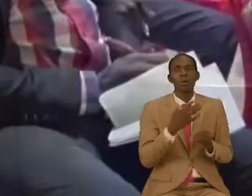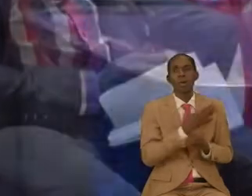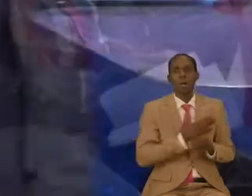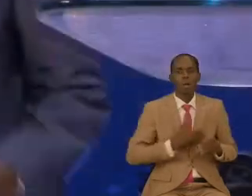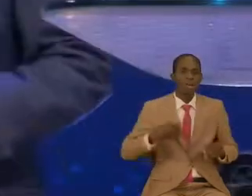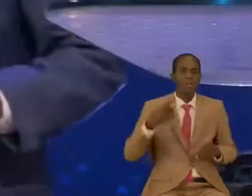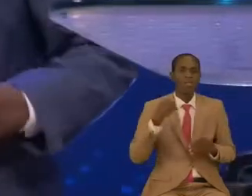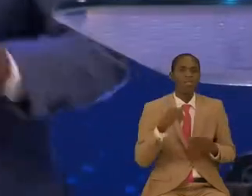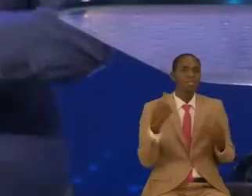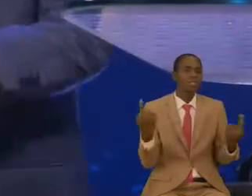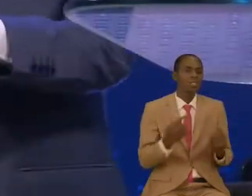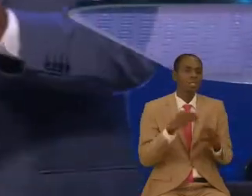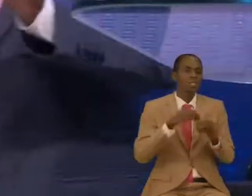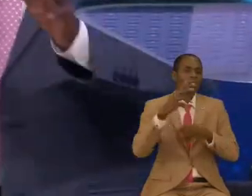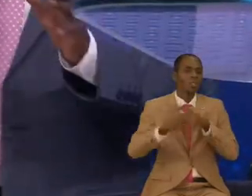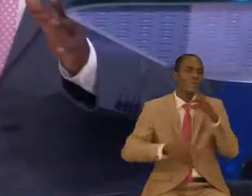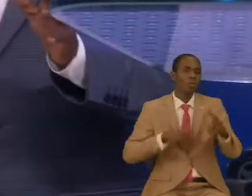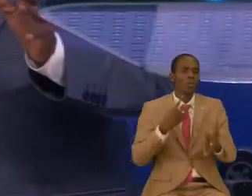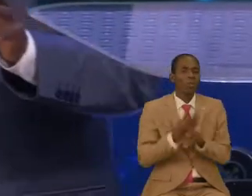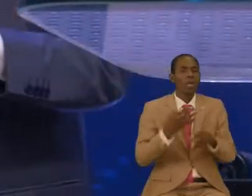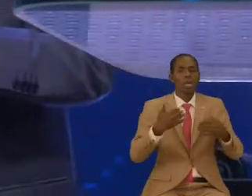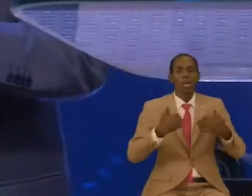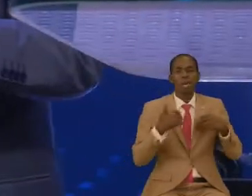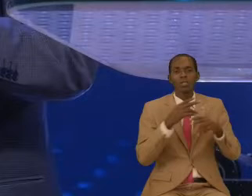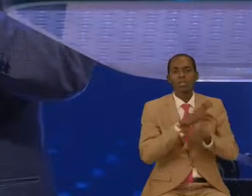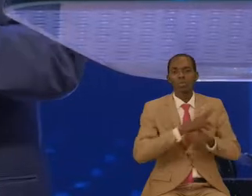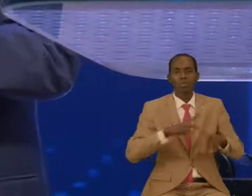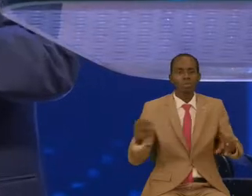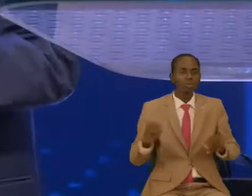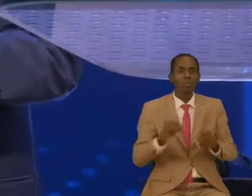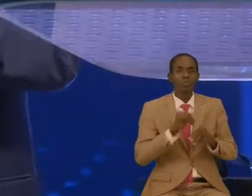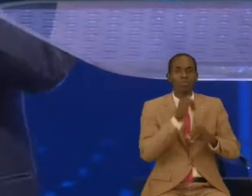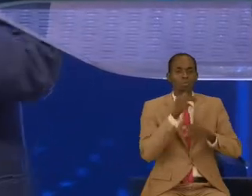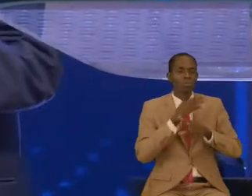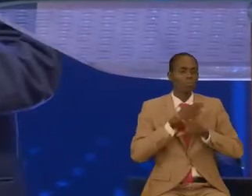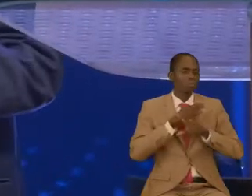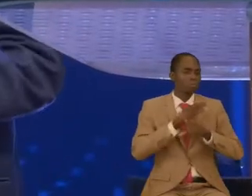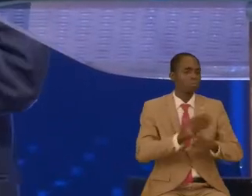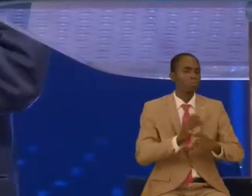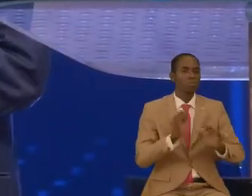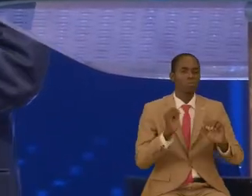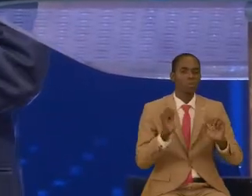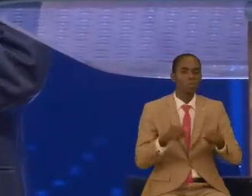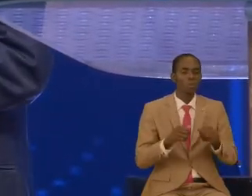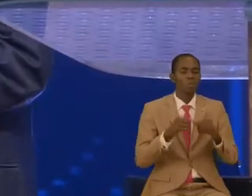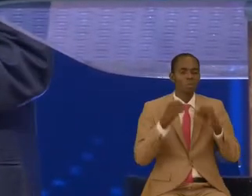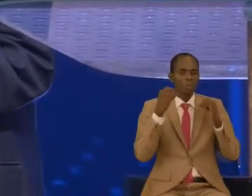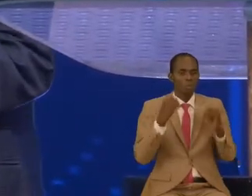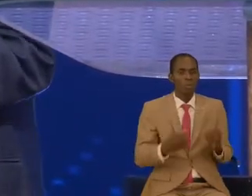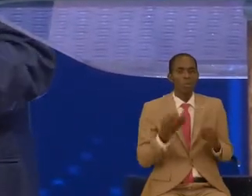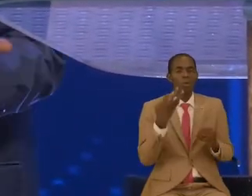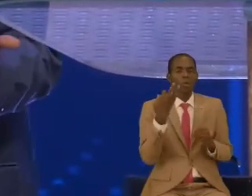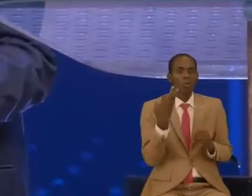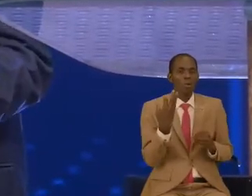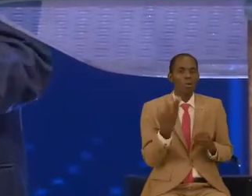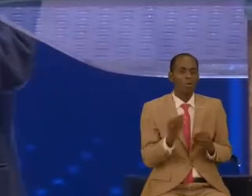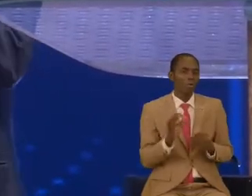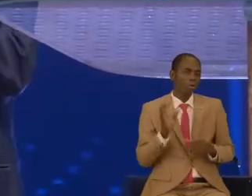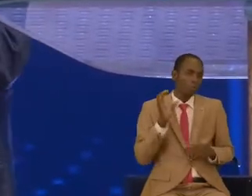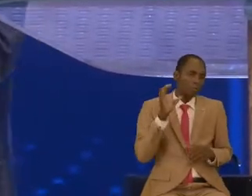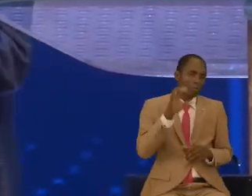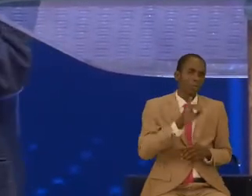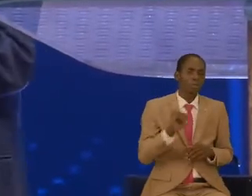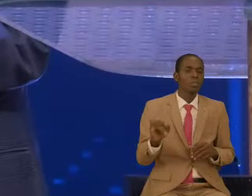sin in the world has no irresistible power or propelling